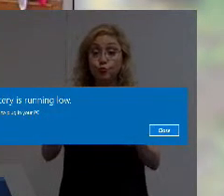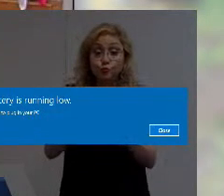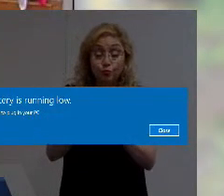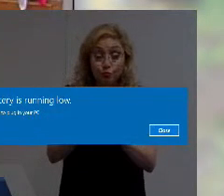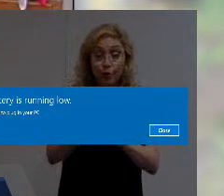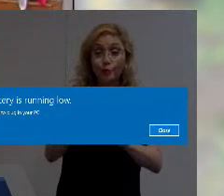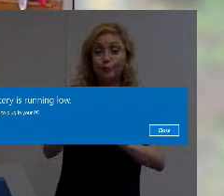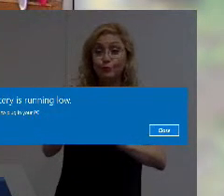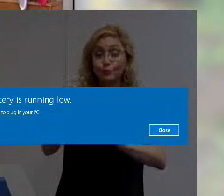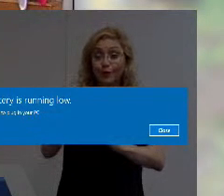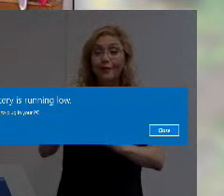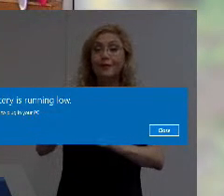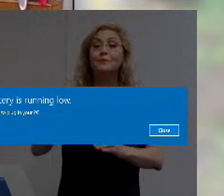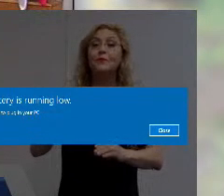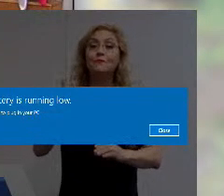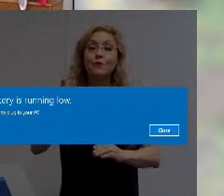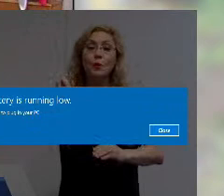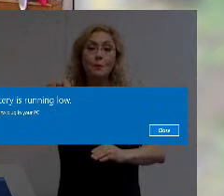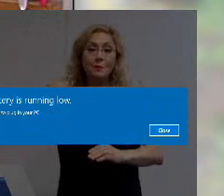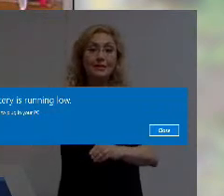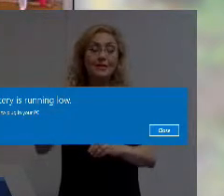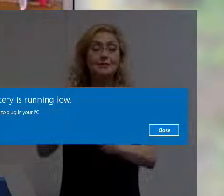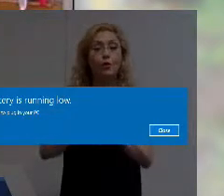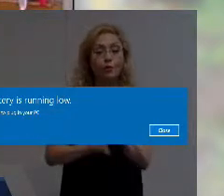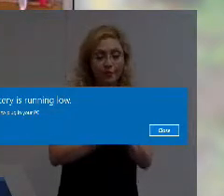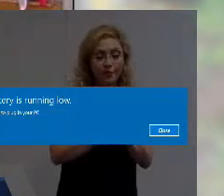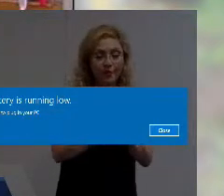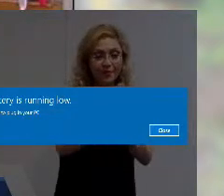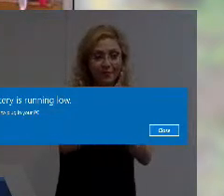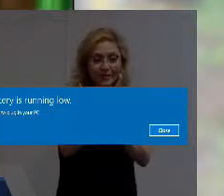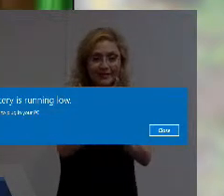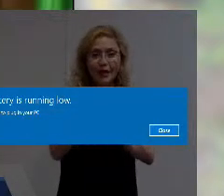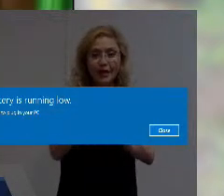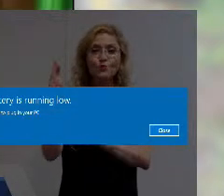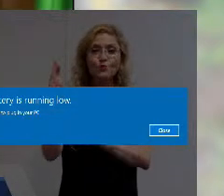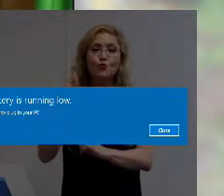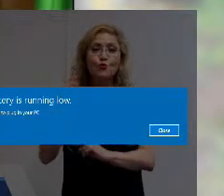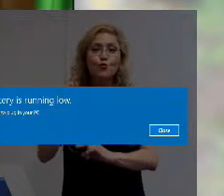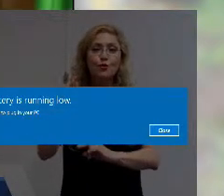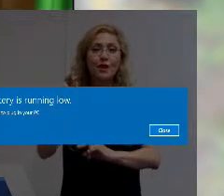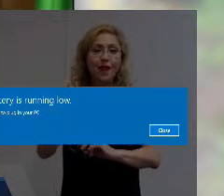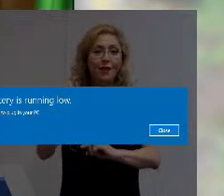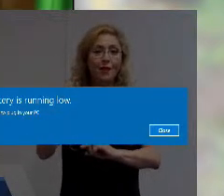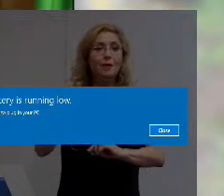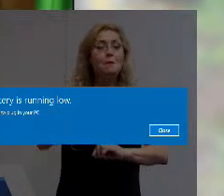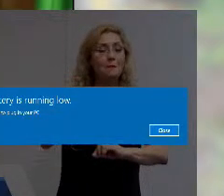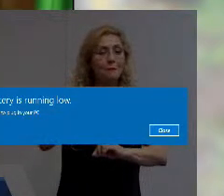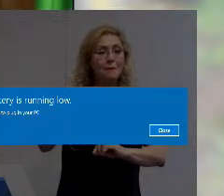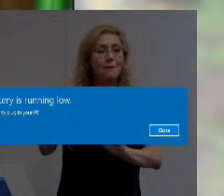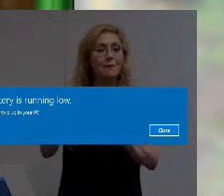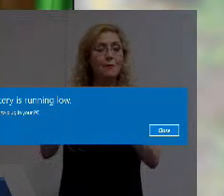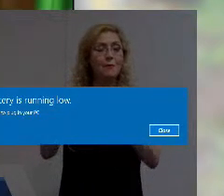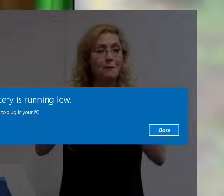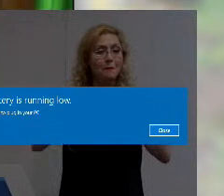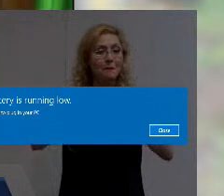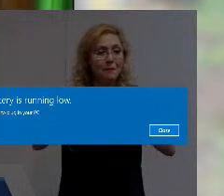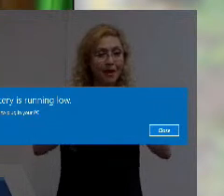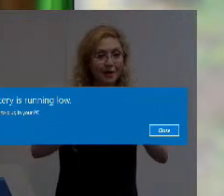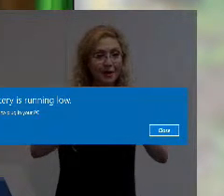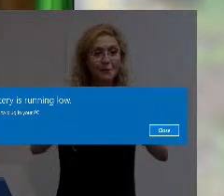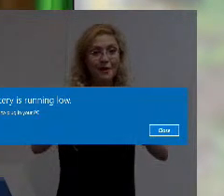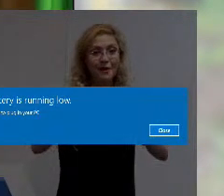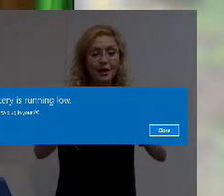the Presidency of Uruguay, REAF, and the representative as